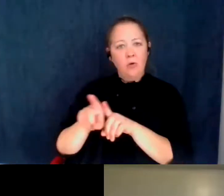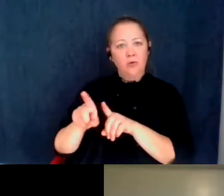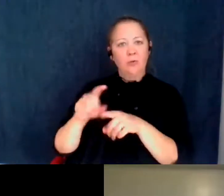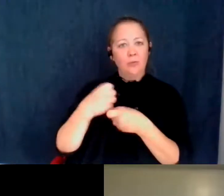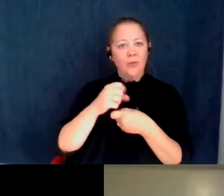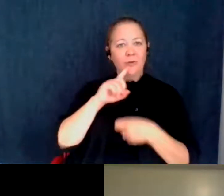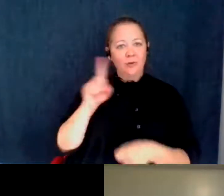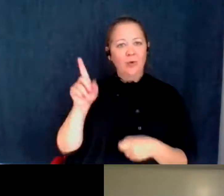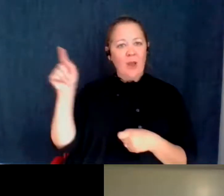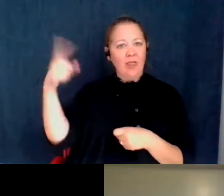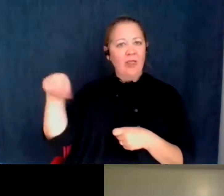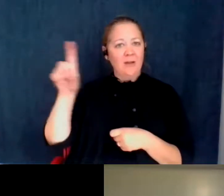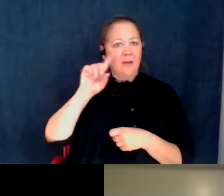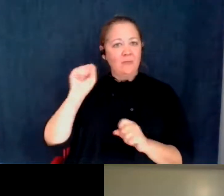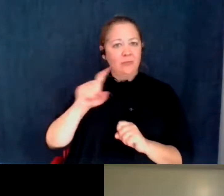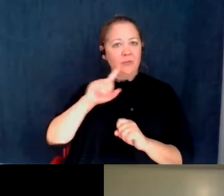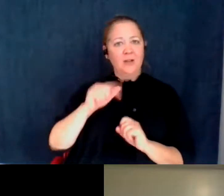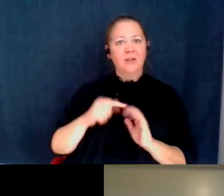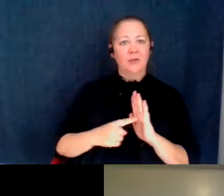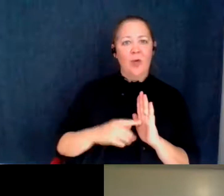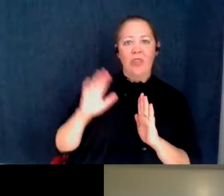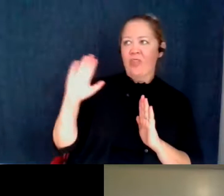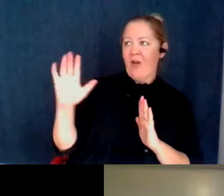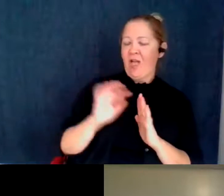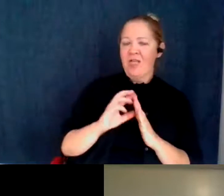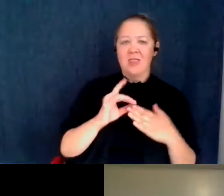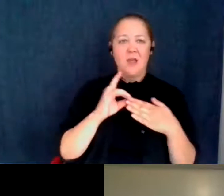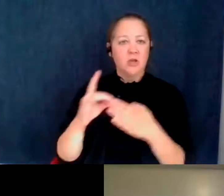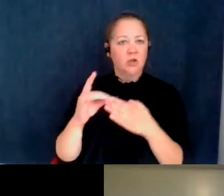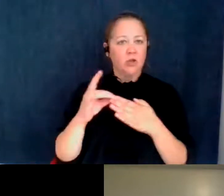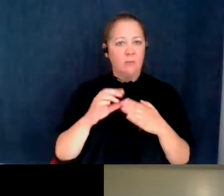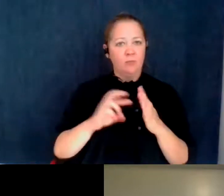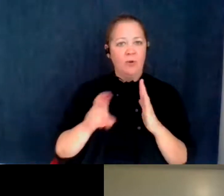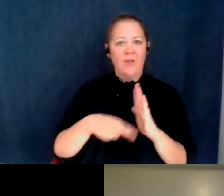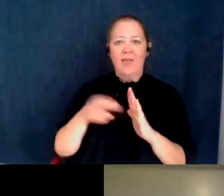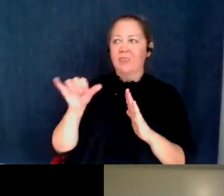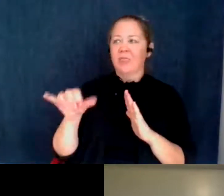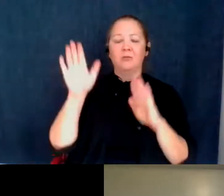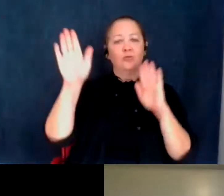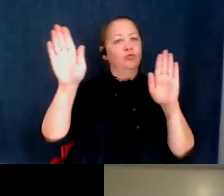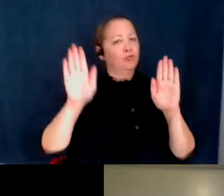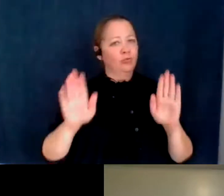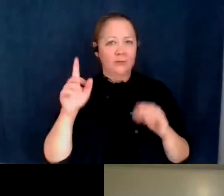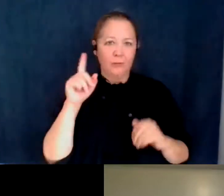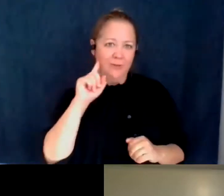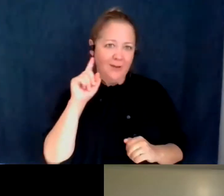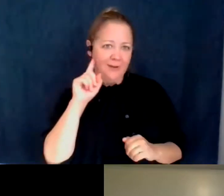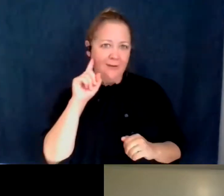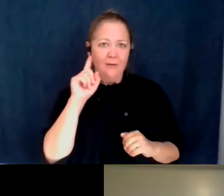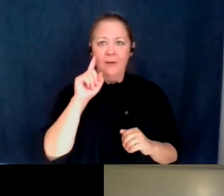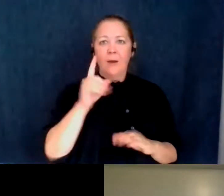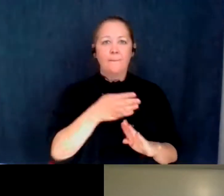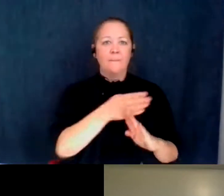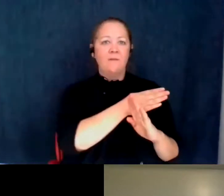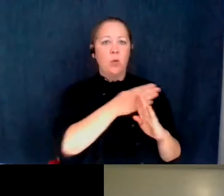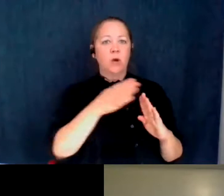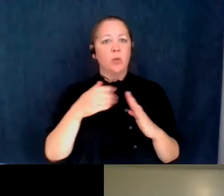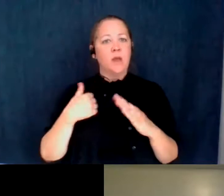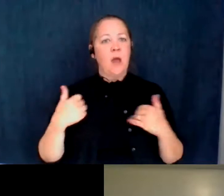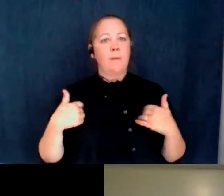well. So that's great to hear. And before we go on to more of like a conversation with